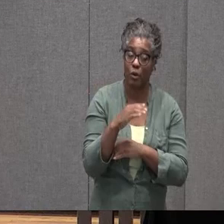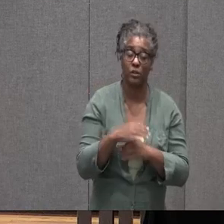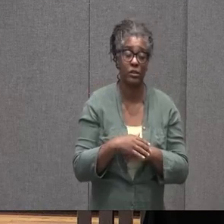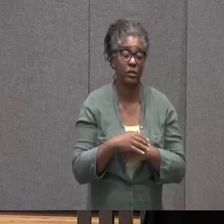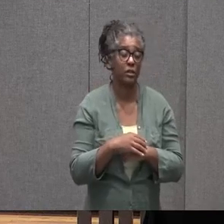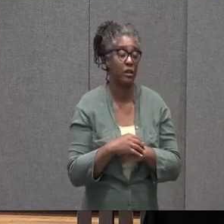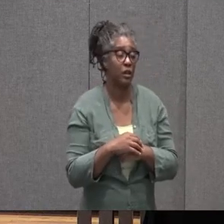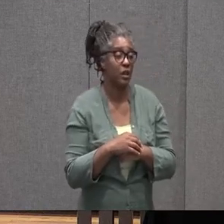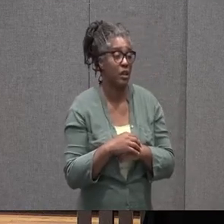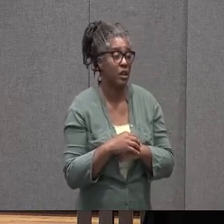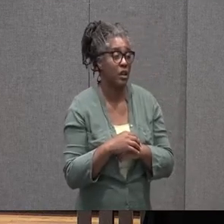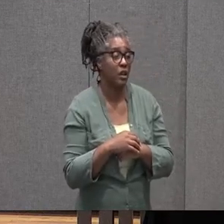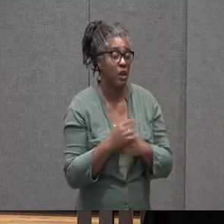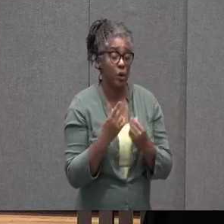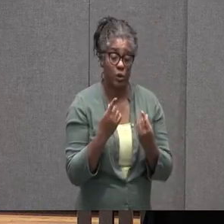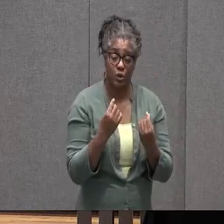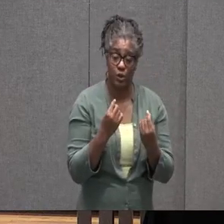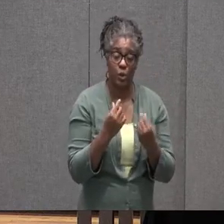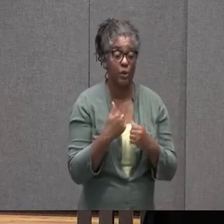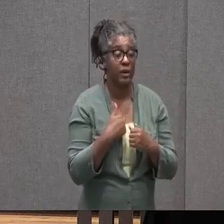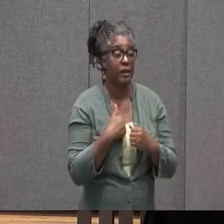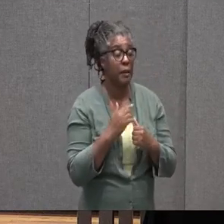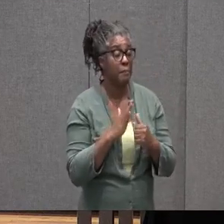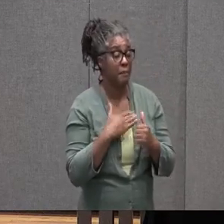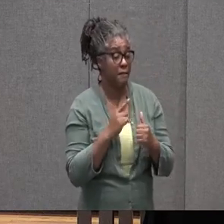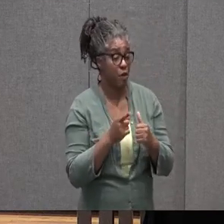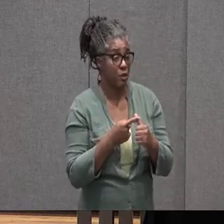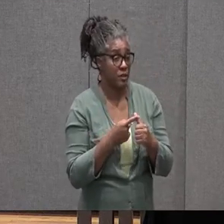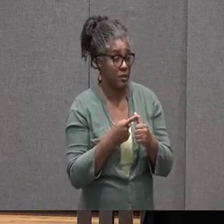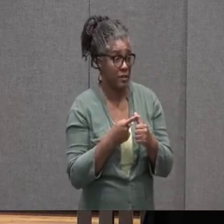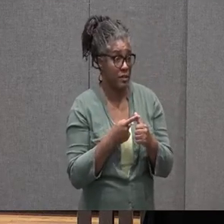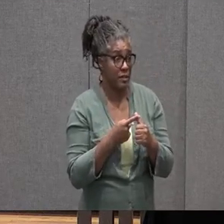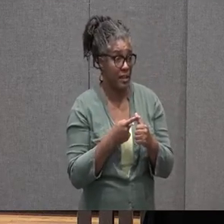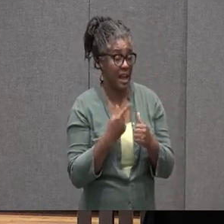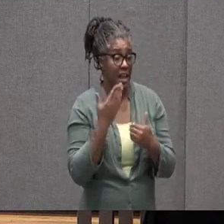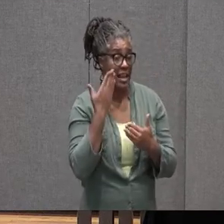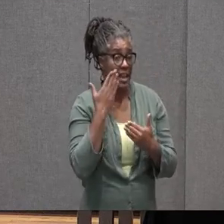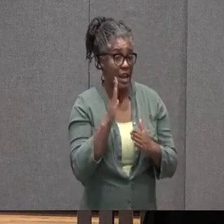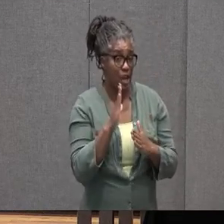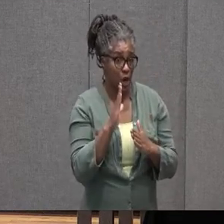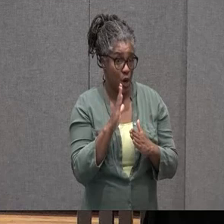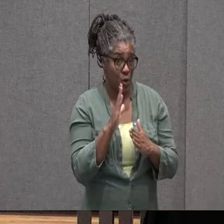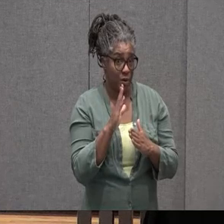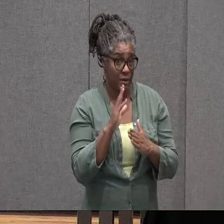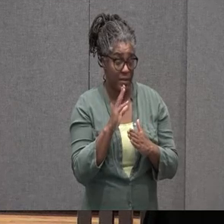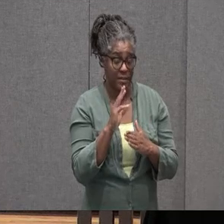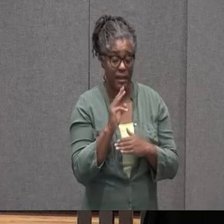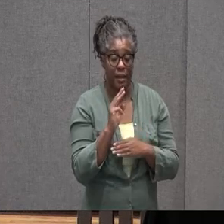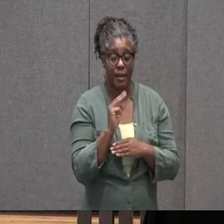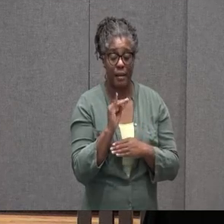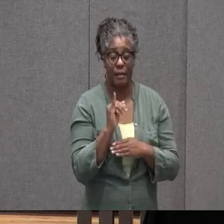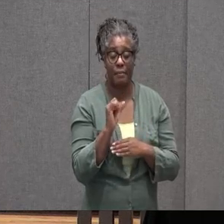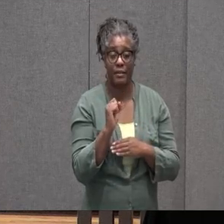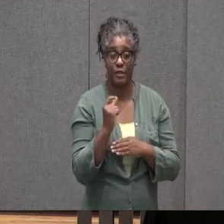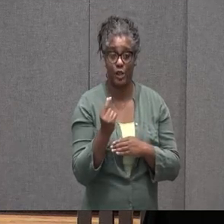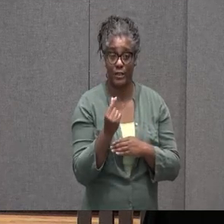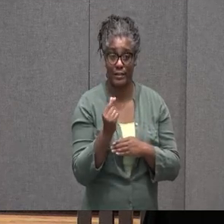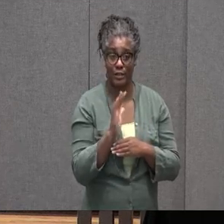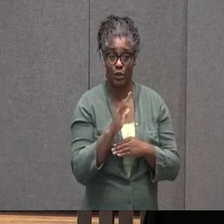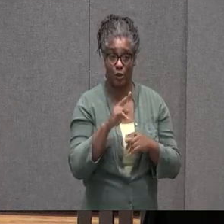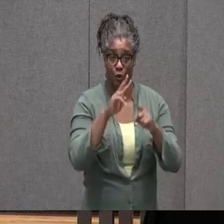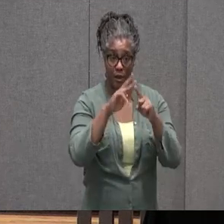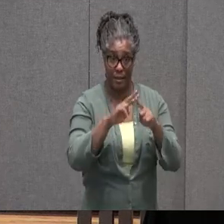Well, my first one, I didn't know Ms. Garcia's vocabulary, so I